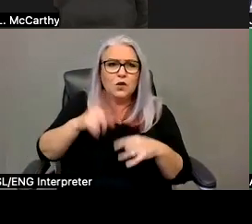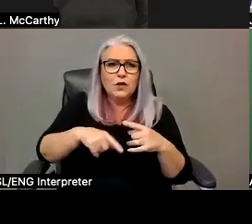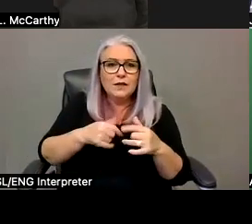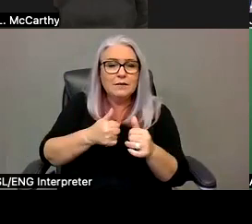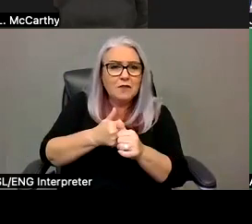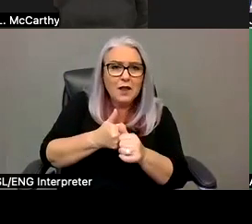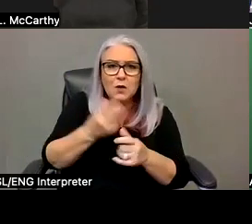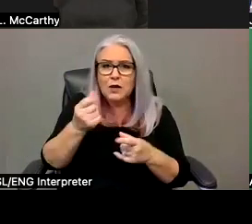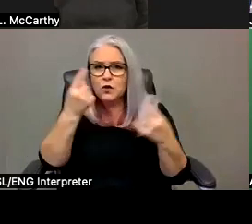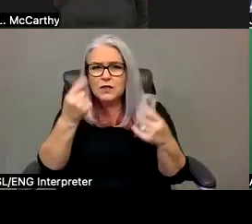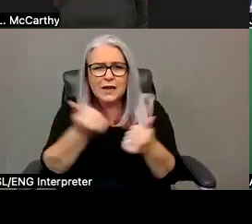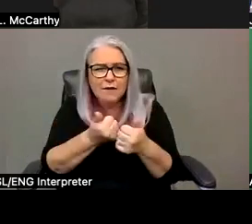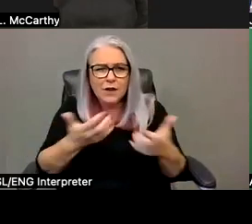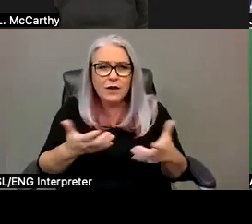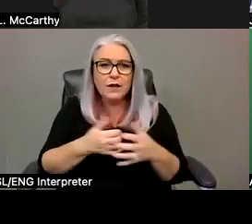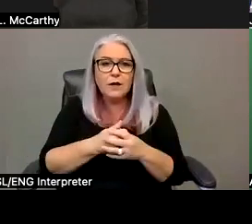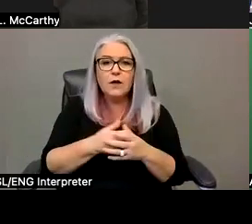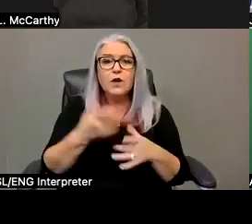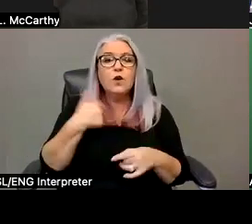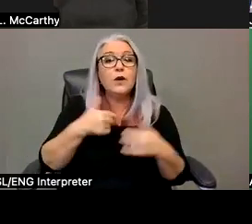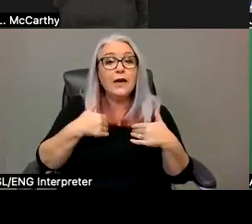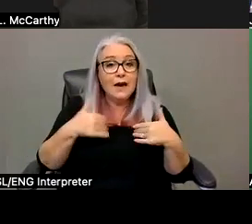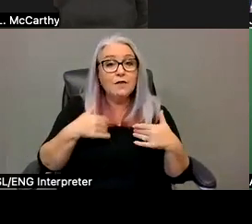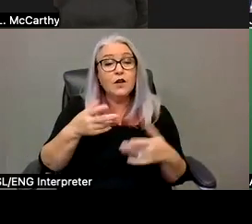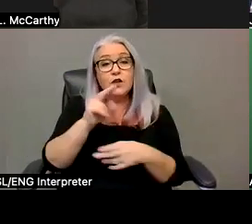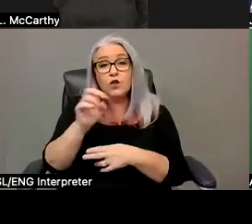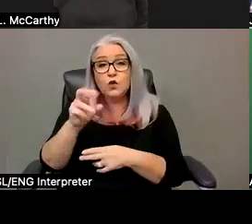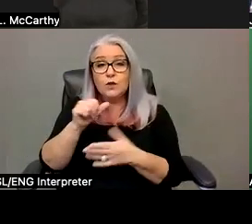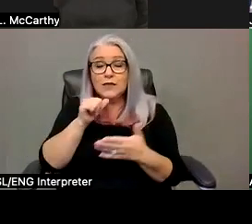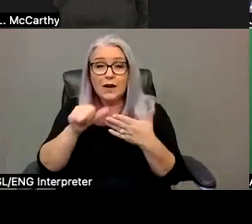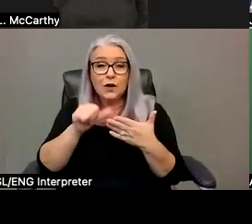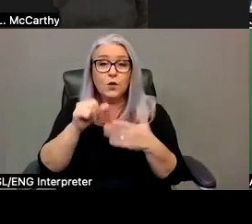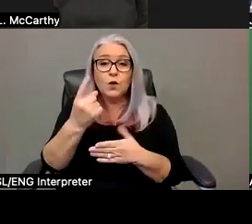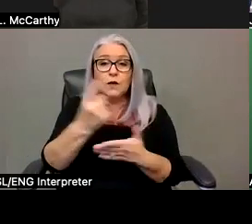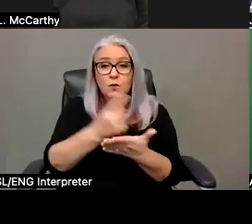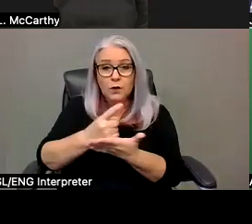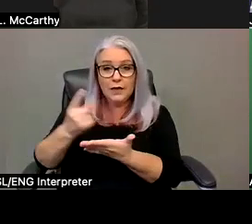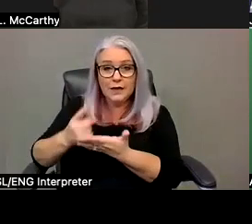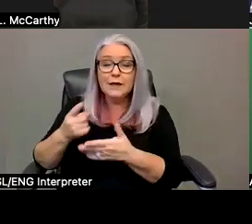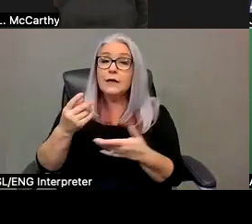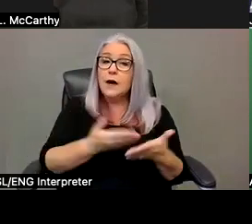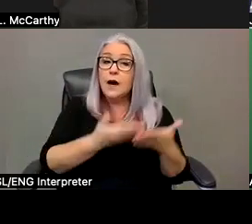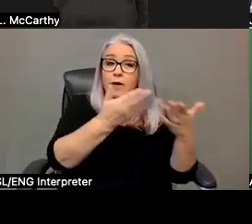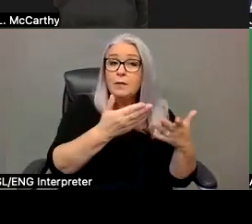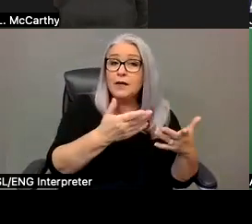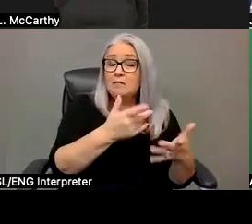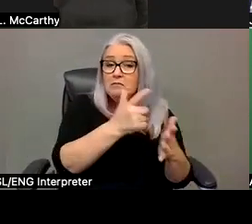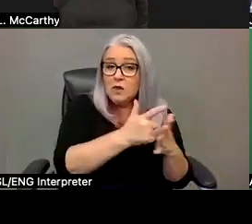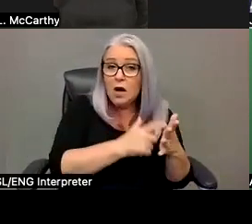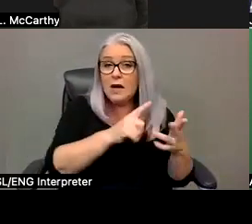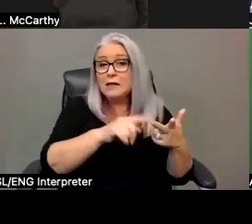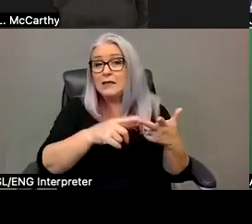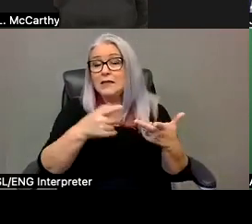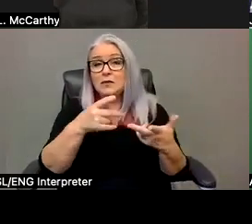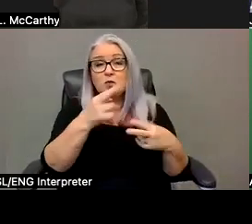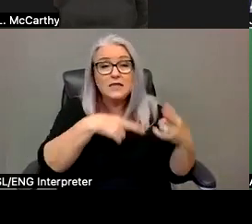fully. We have a newsletter that goes out once a week that talks about upcoming legislation, that talks about events, it talks about everything in the village